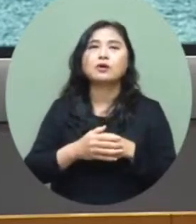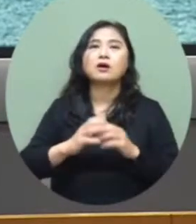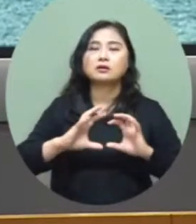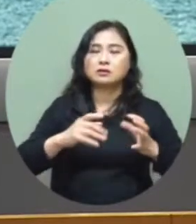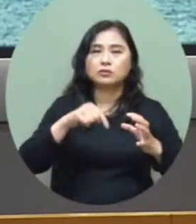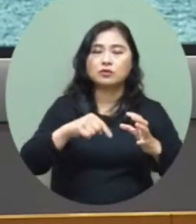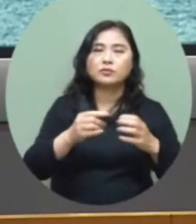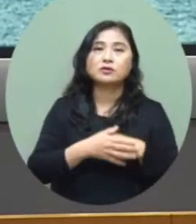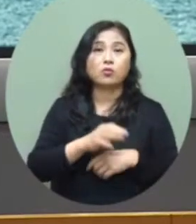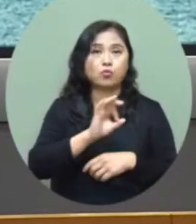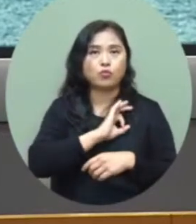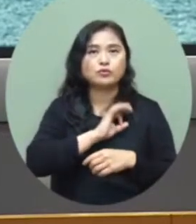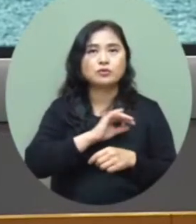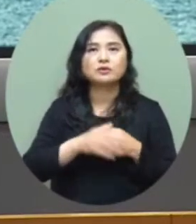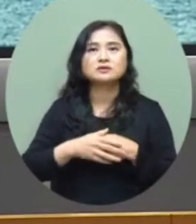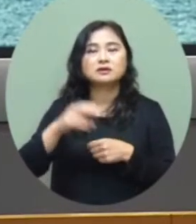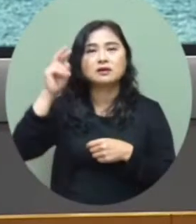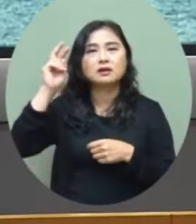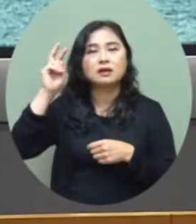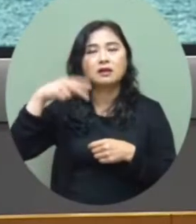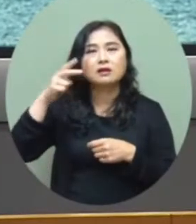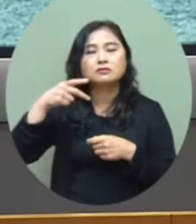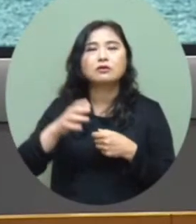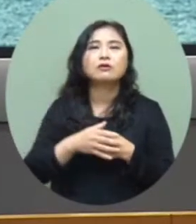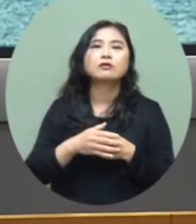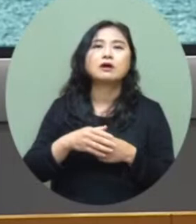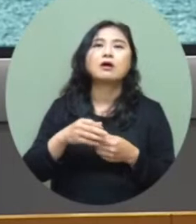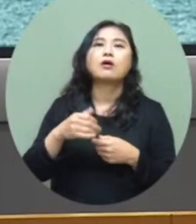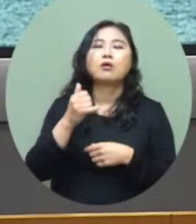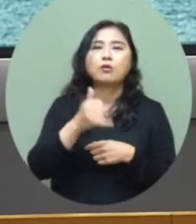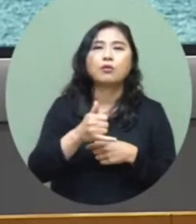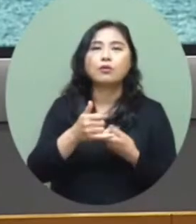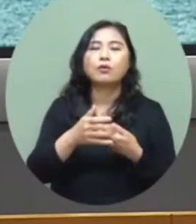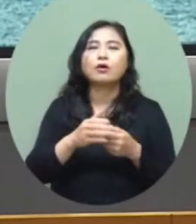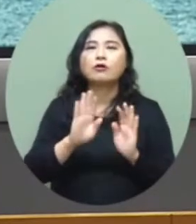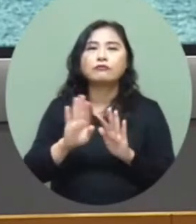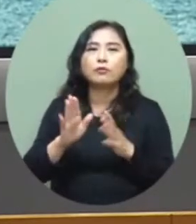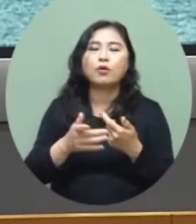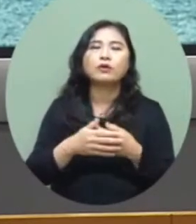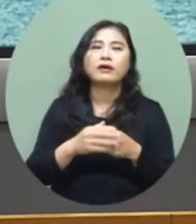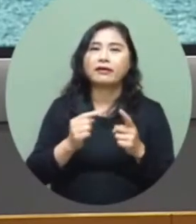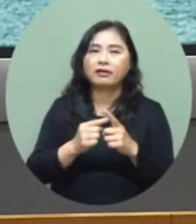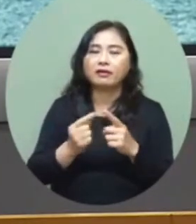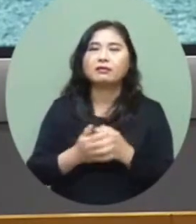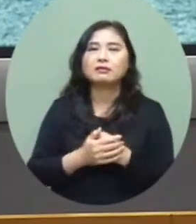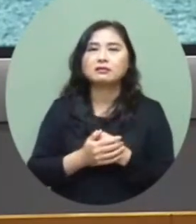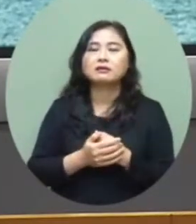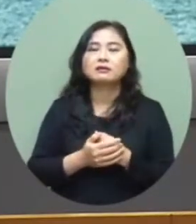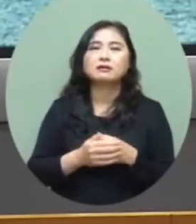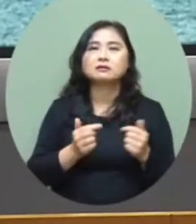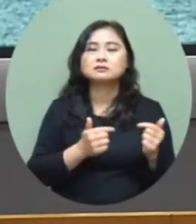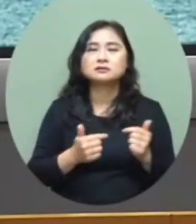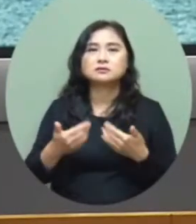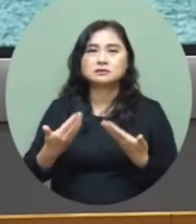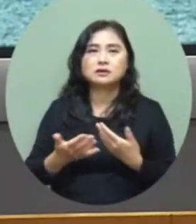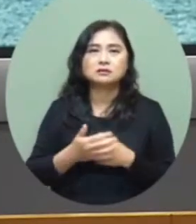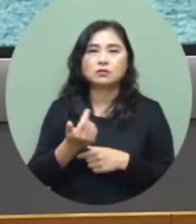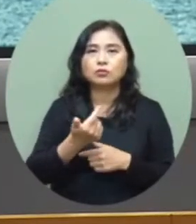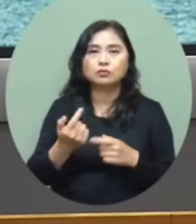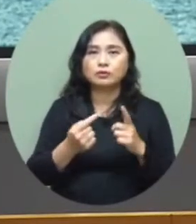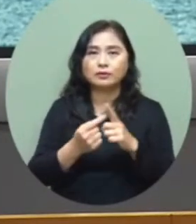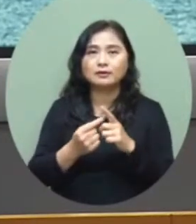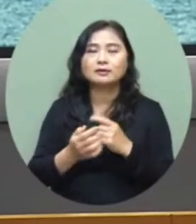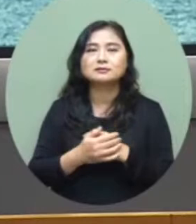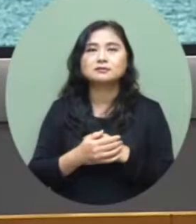those users of specific services. So they are the members of these elderly services in different